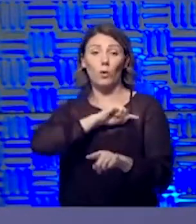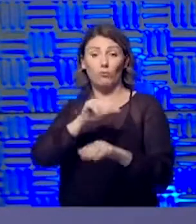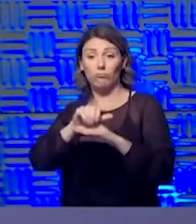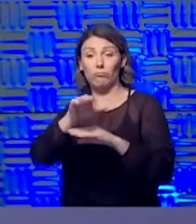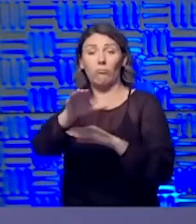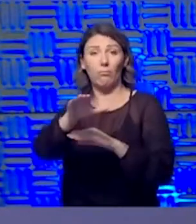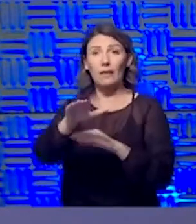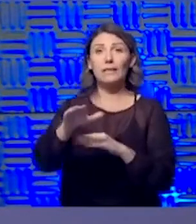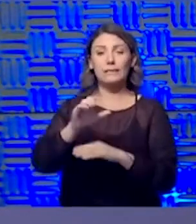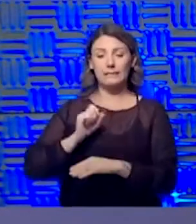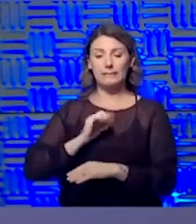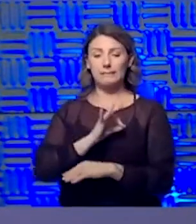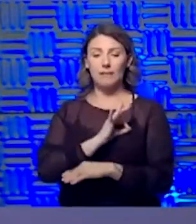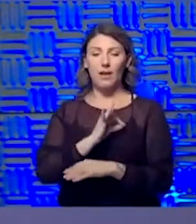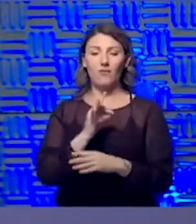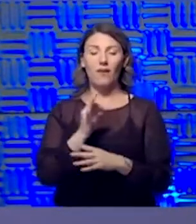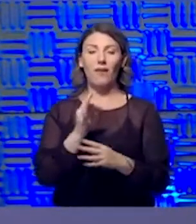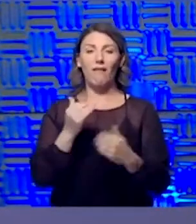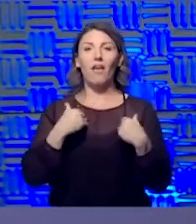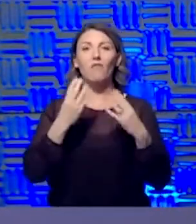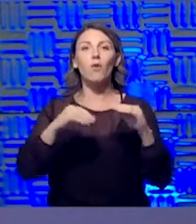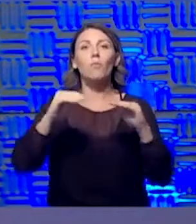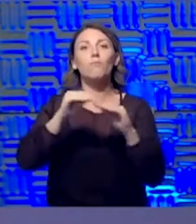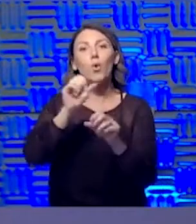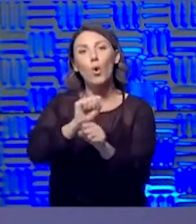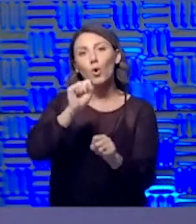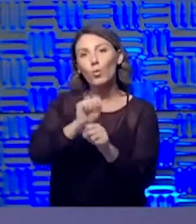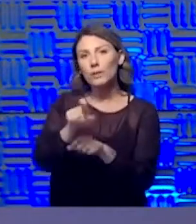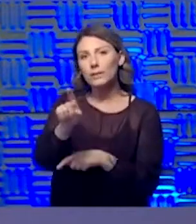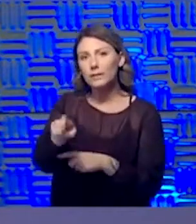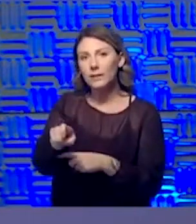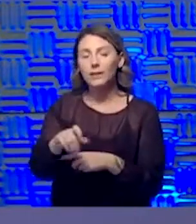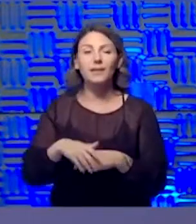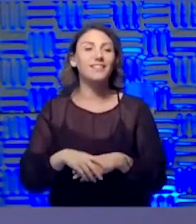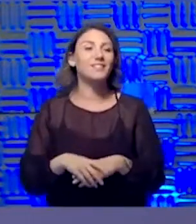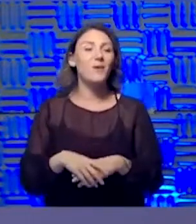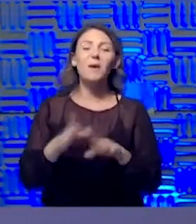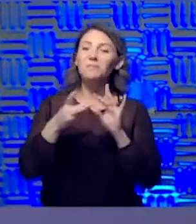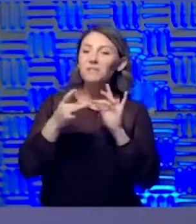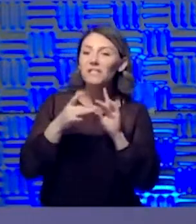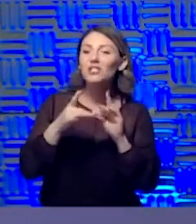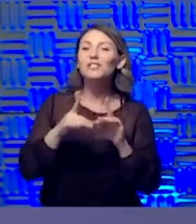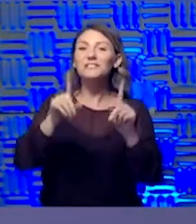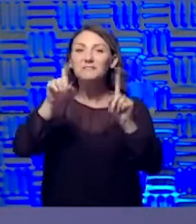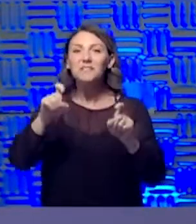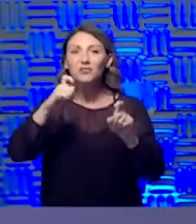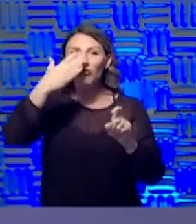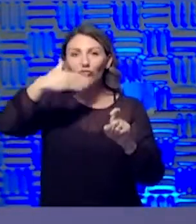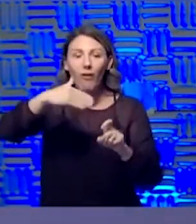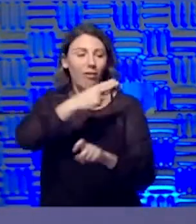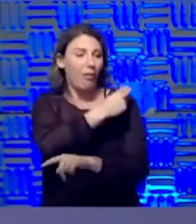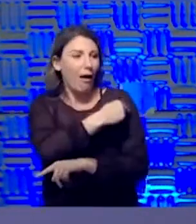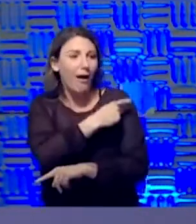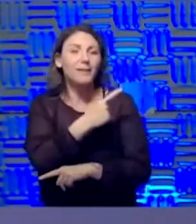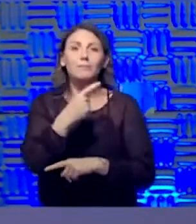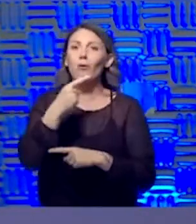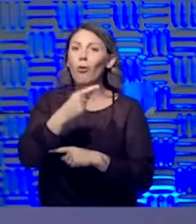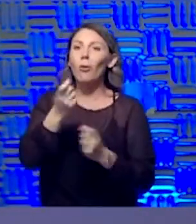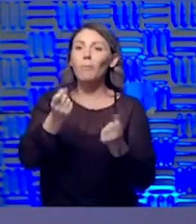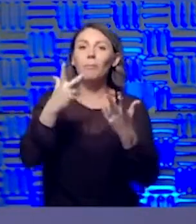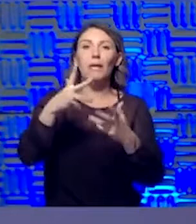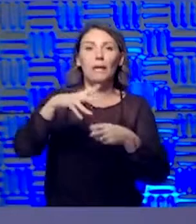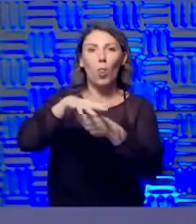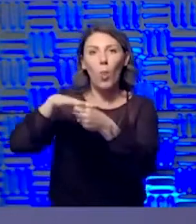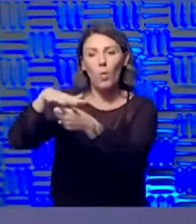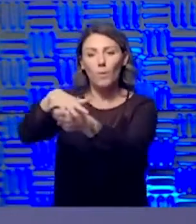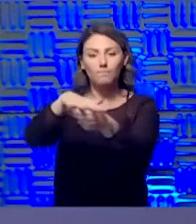to areas that have more work to be done. So I mentioned the screeners at the front of the hospital or at many of our locations, but we also